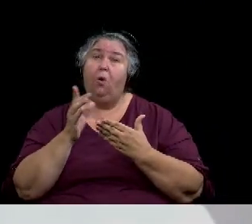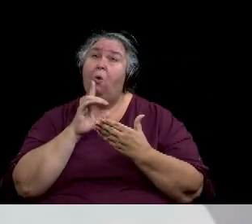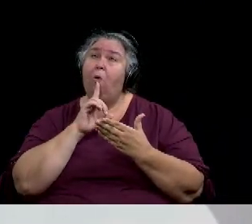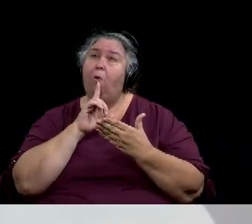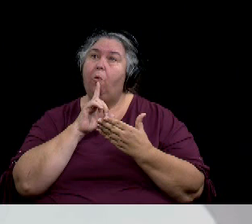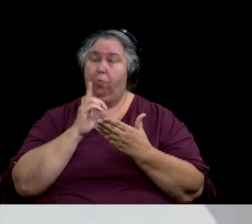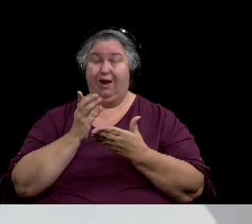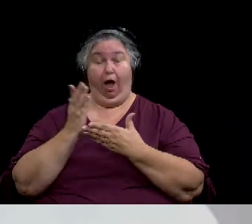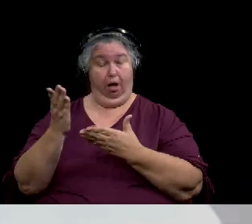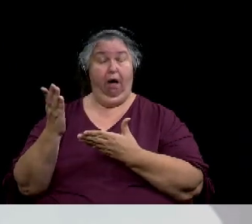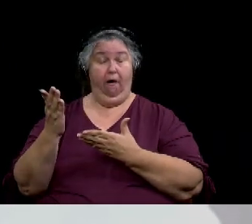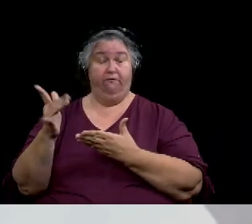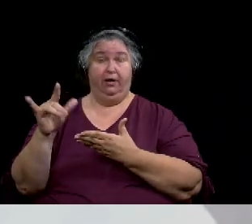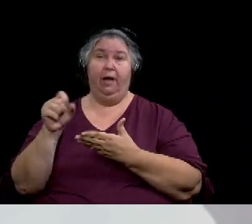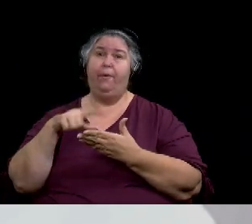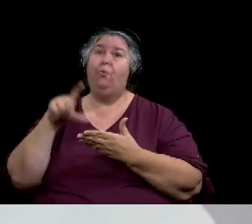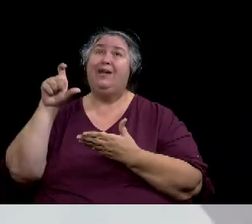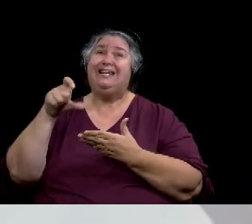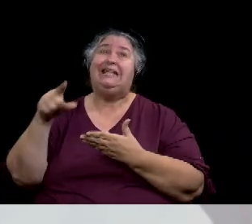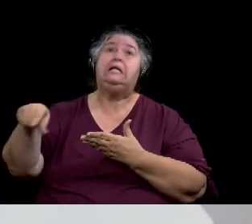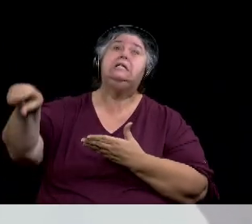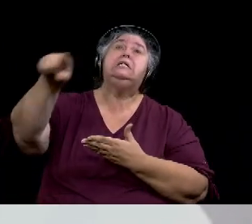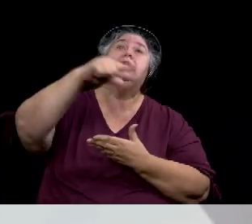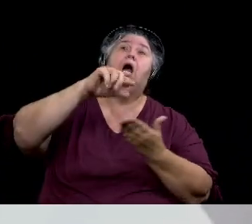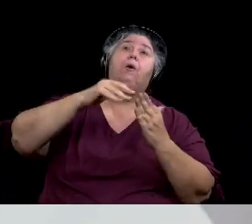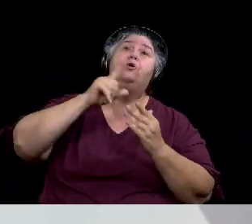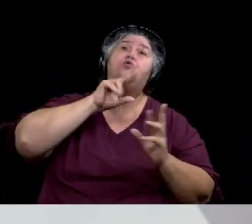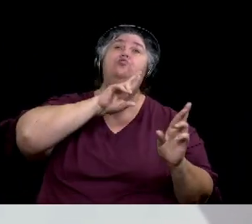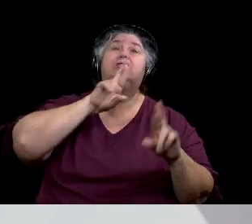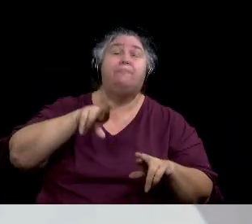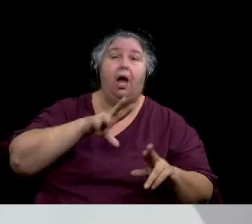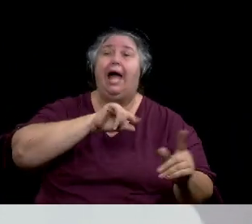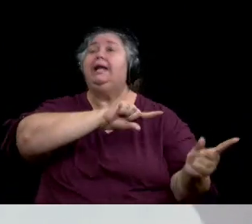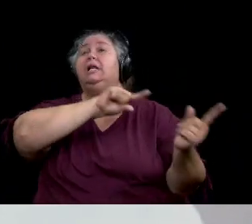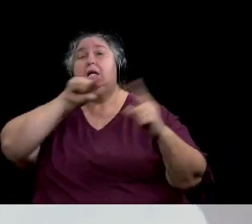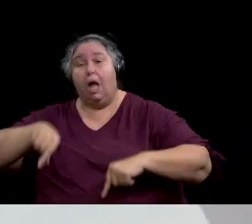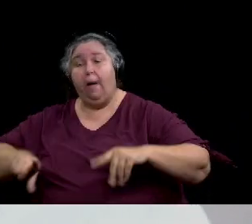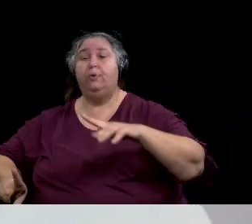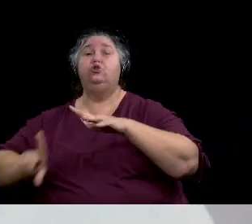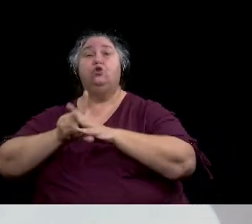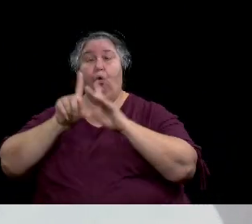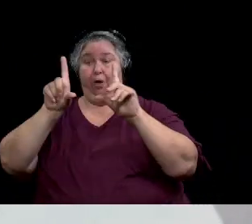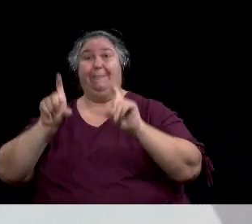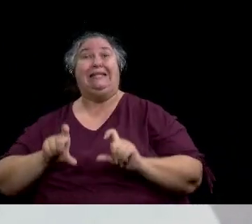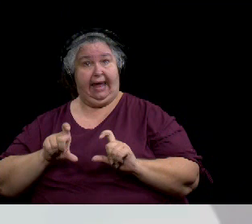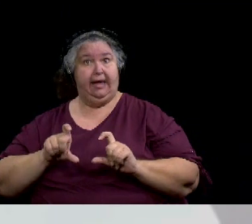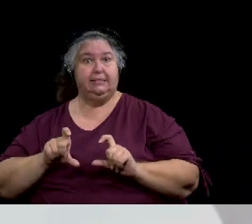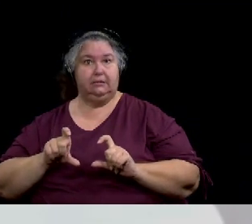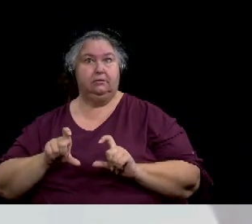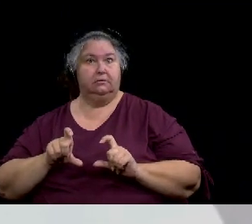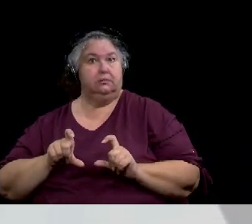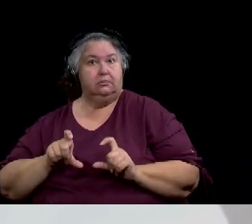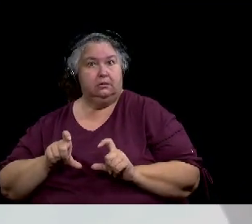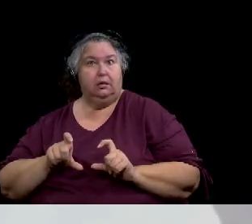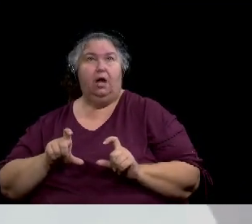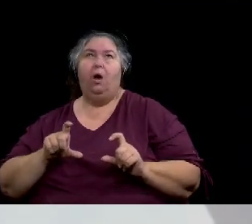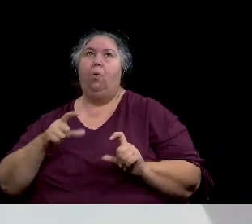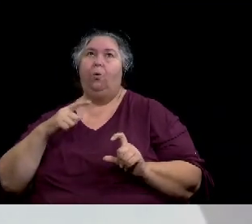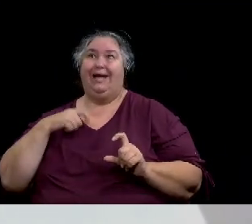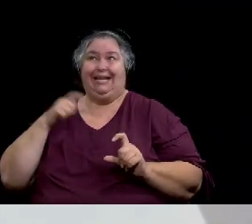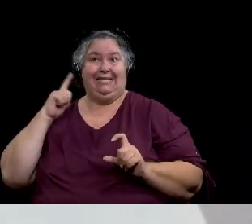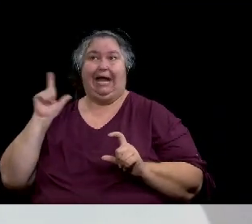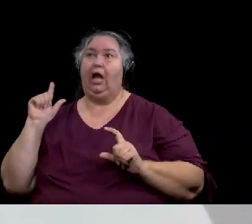the community respond and show up and get tested. We need there to be a buzz about